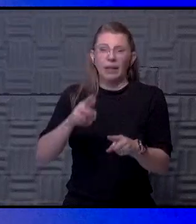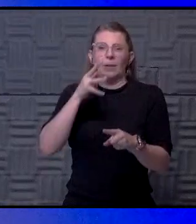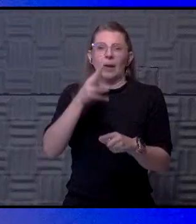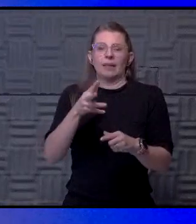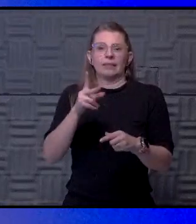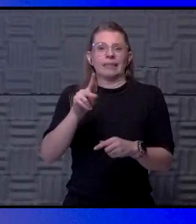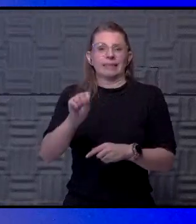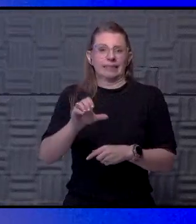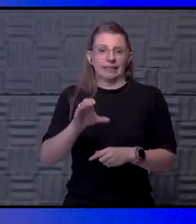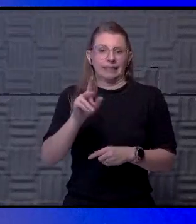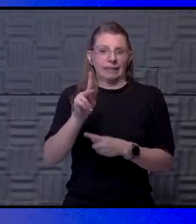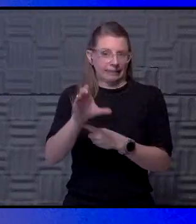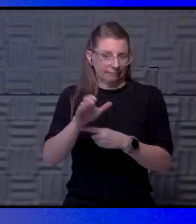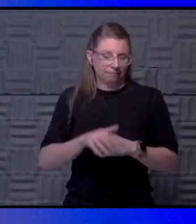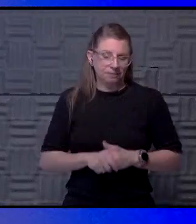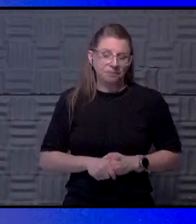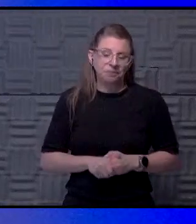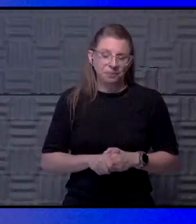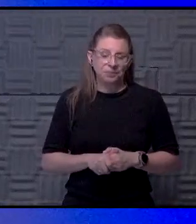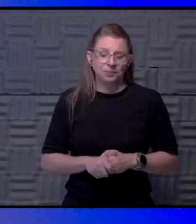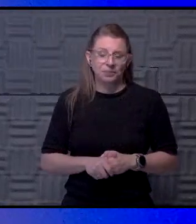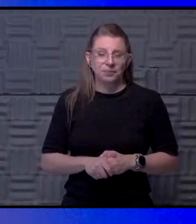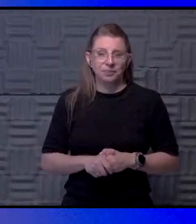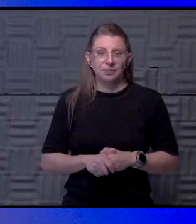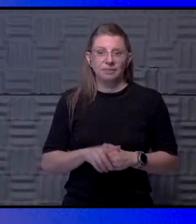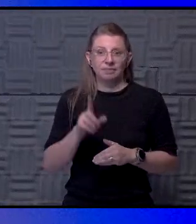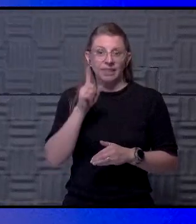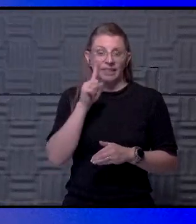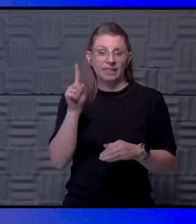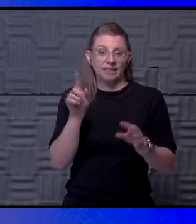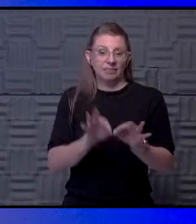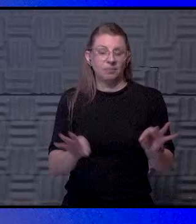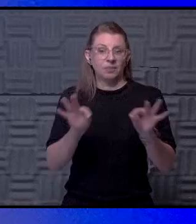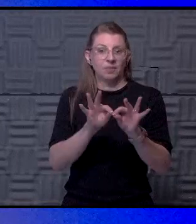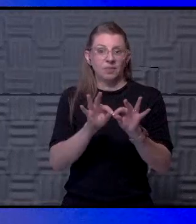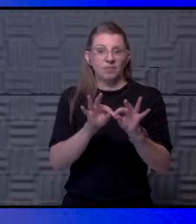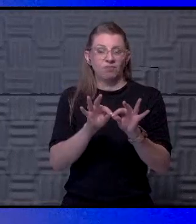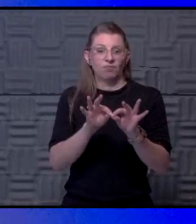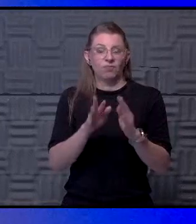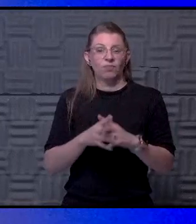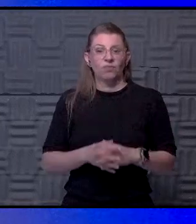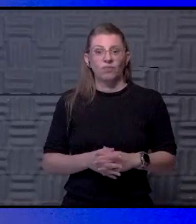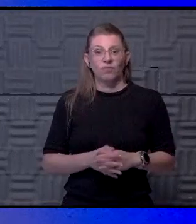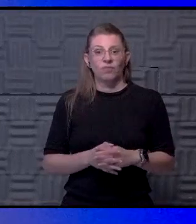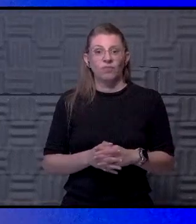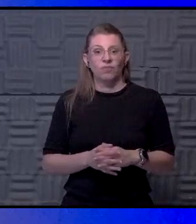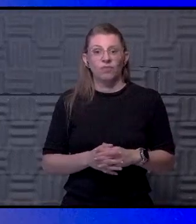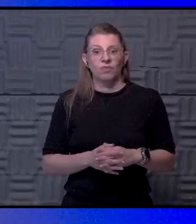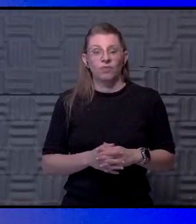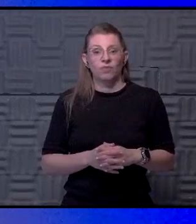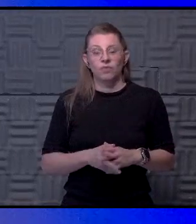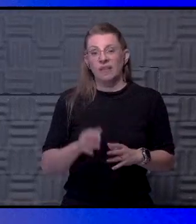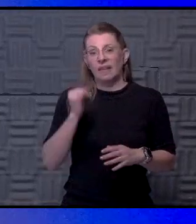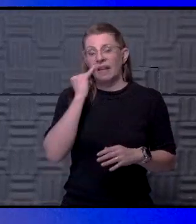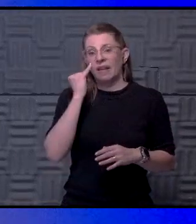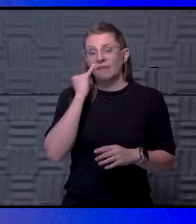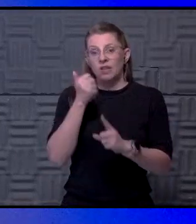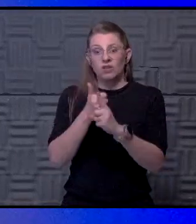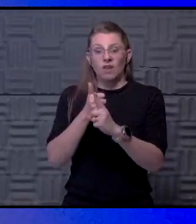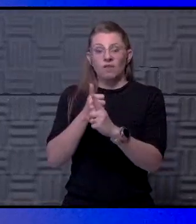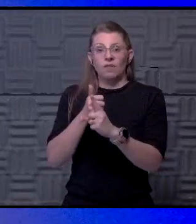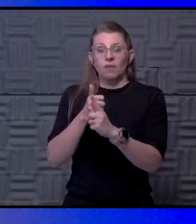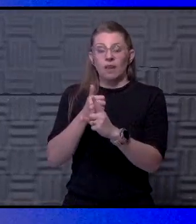Kansas City, and I think it's just important to, if either you have a